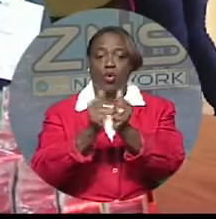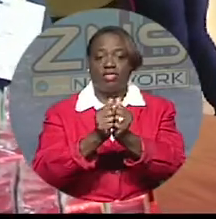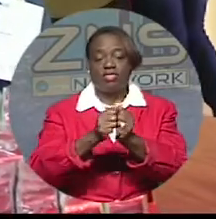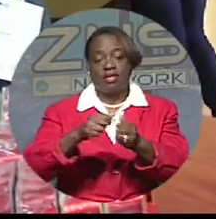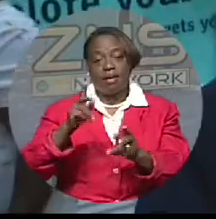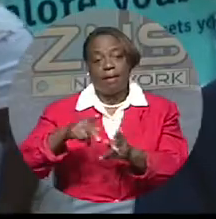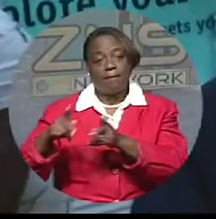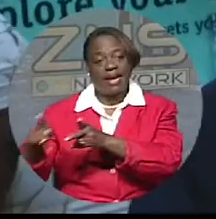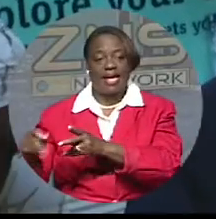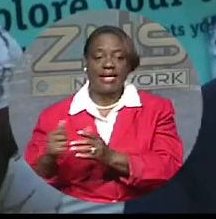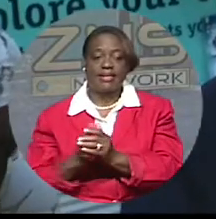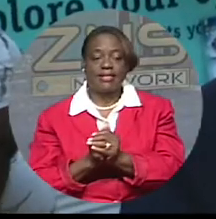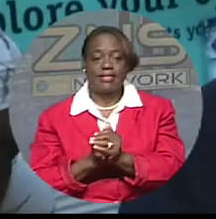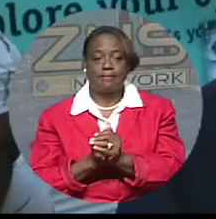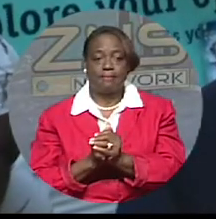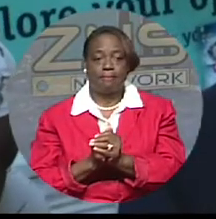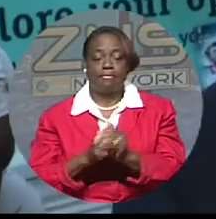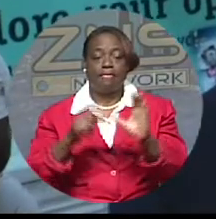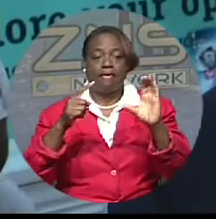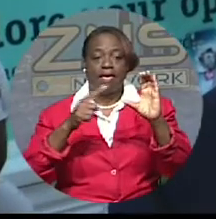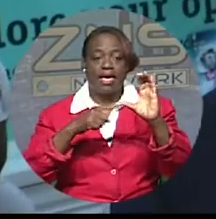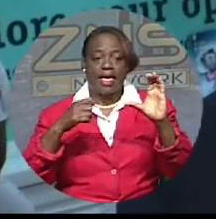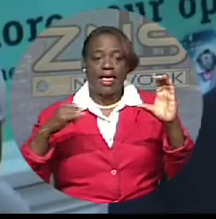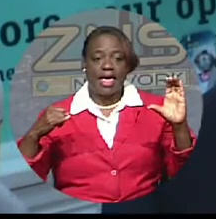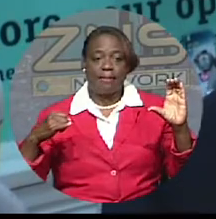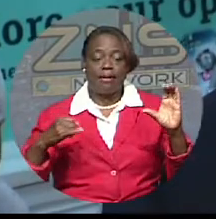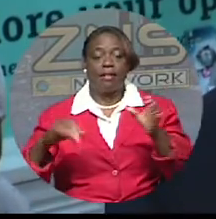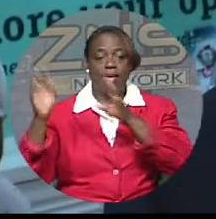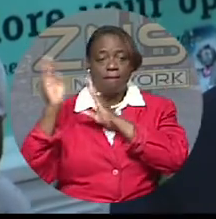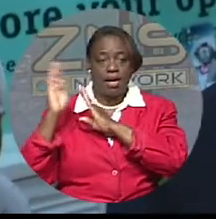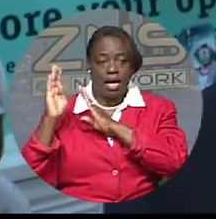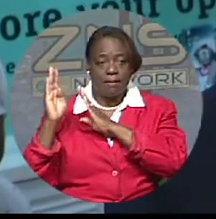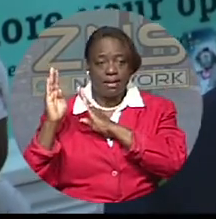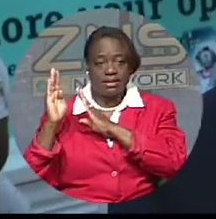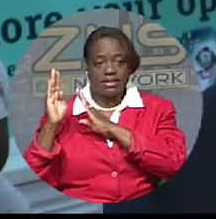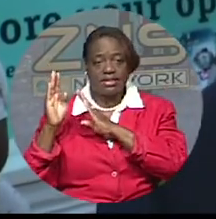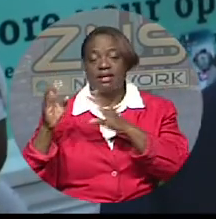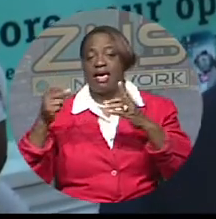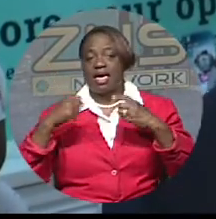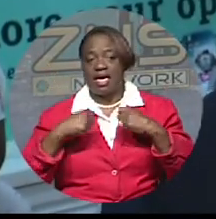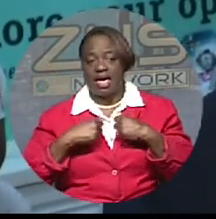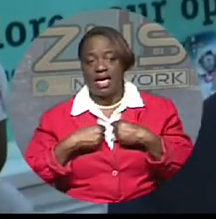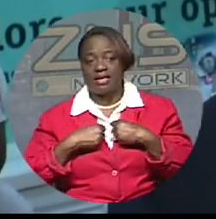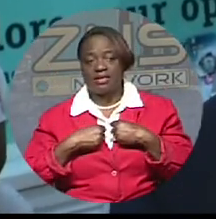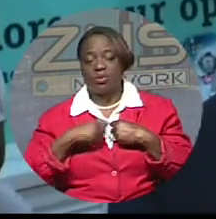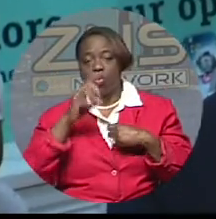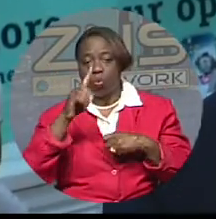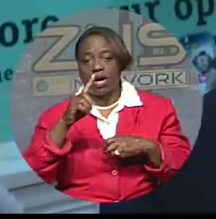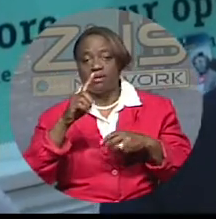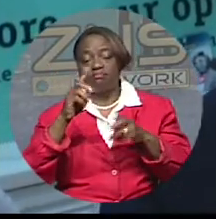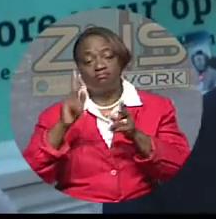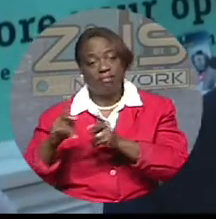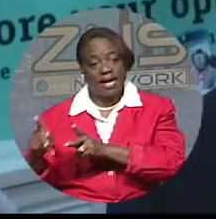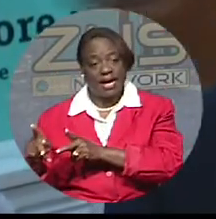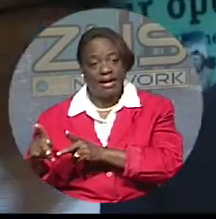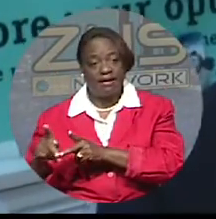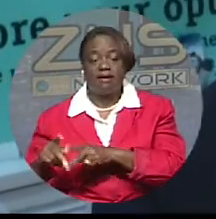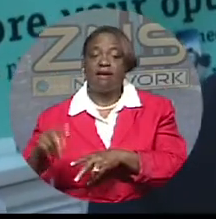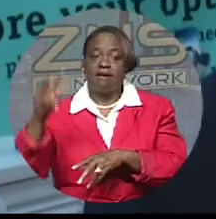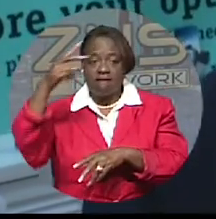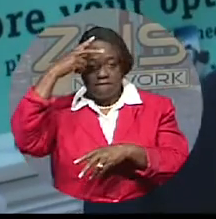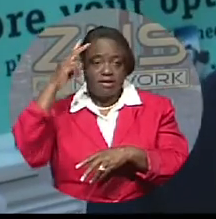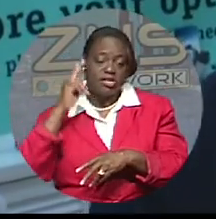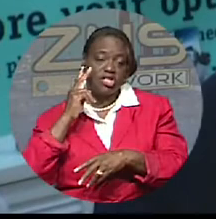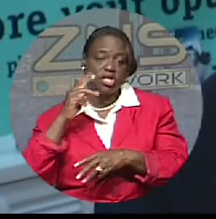customer base. If it is Cable Bahamas, then there's one strategy. If it's a Digicel, there's another strategy. If it is Virgin Mobile, it's a